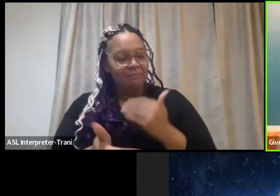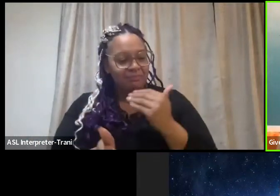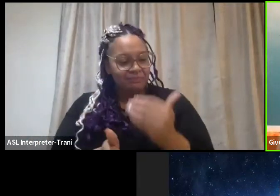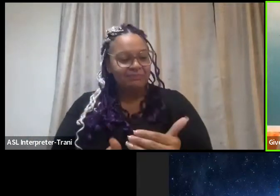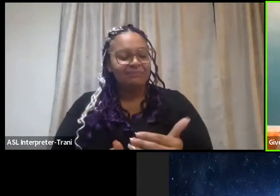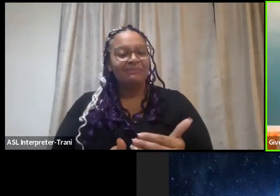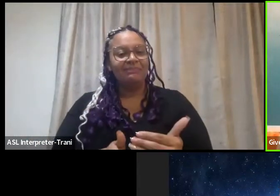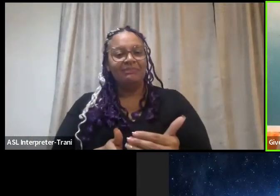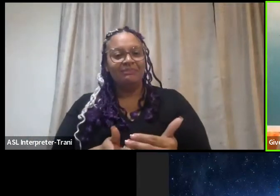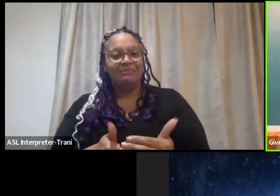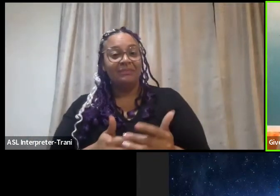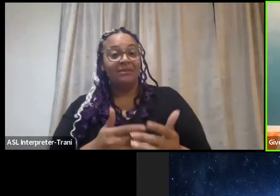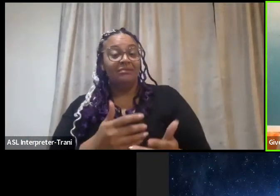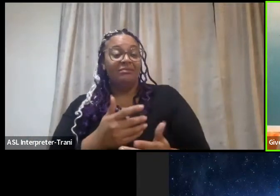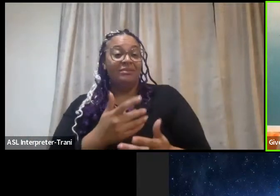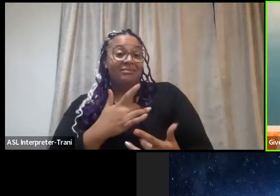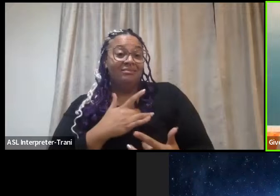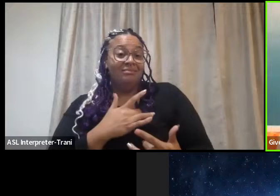Tend.